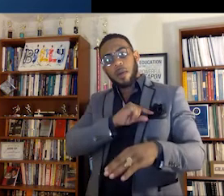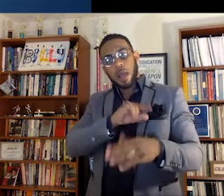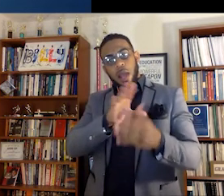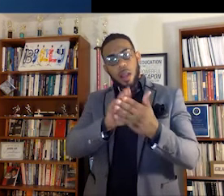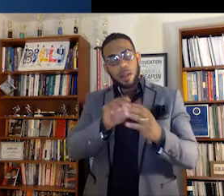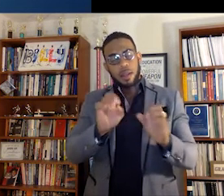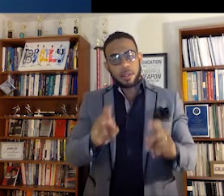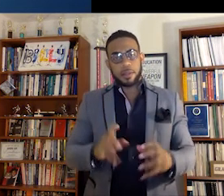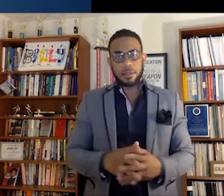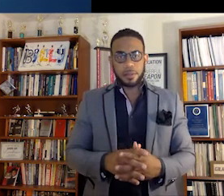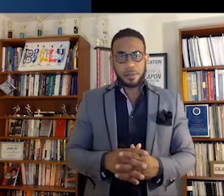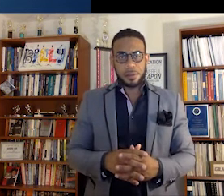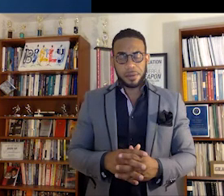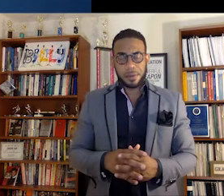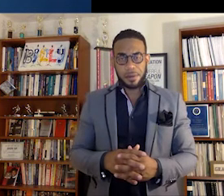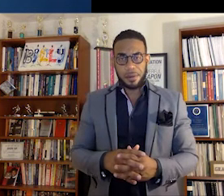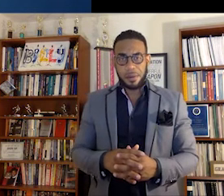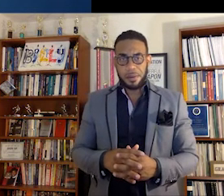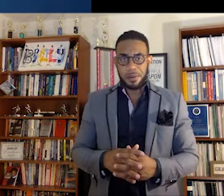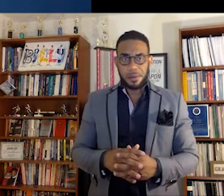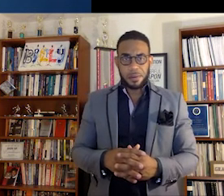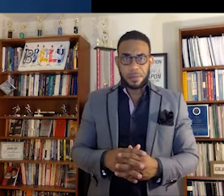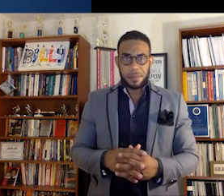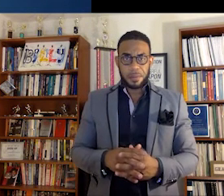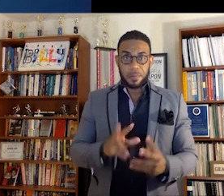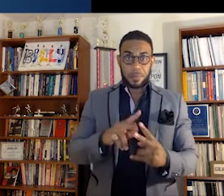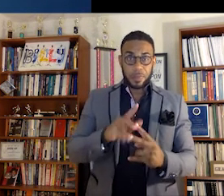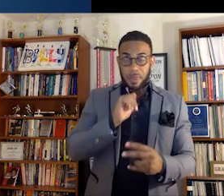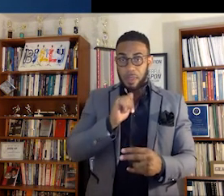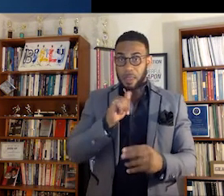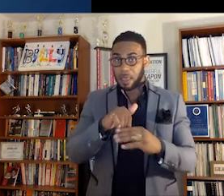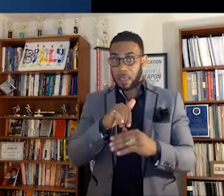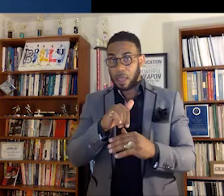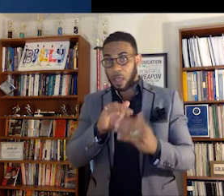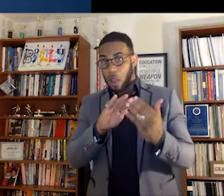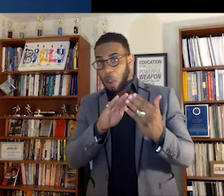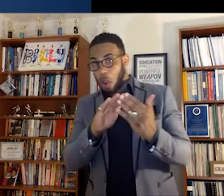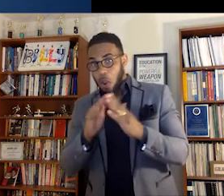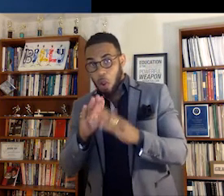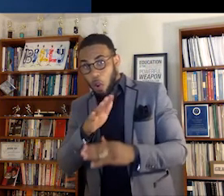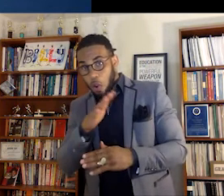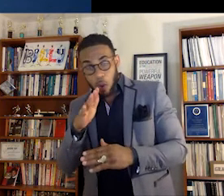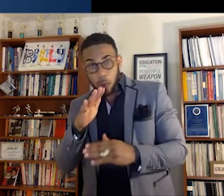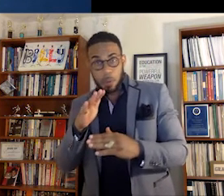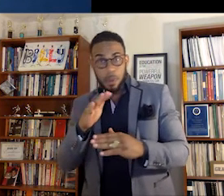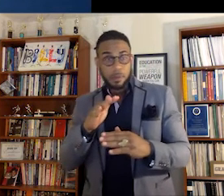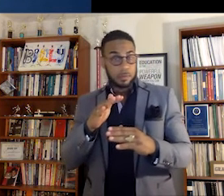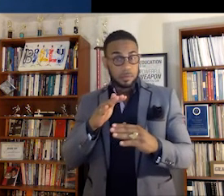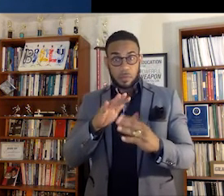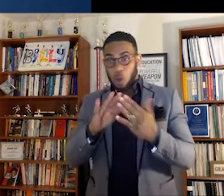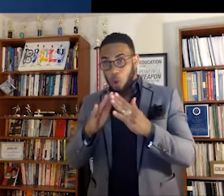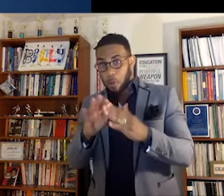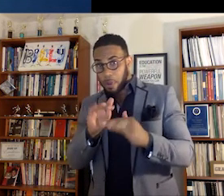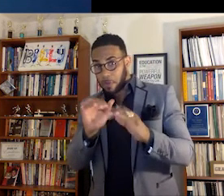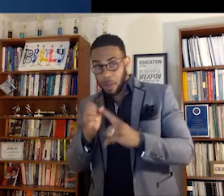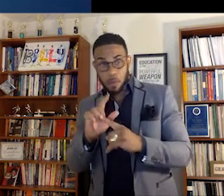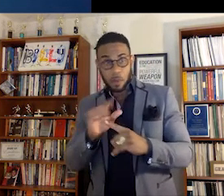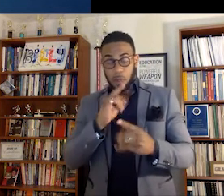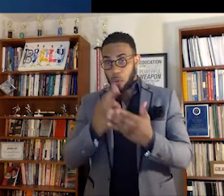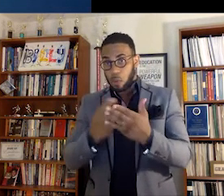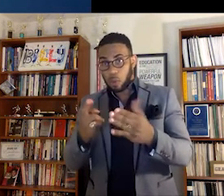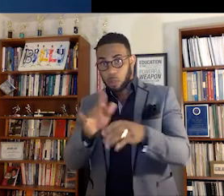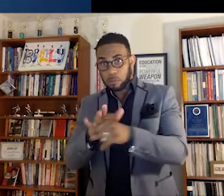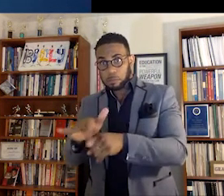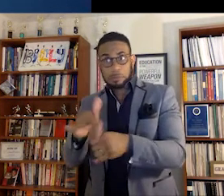learning opportunities, whether or not it's in an urban environment where there are